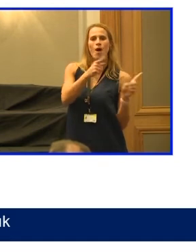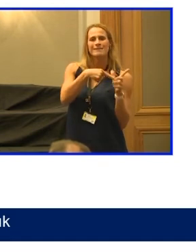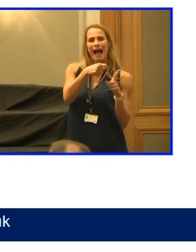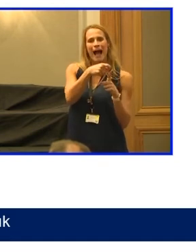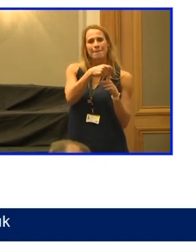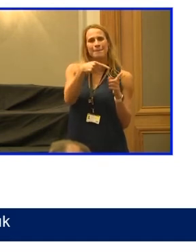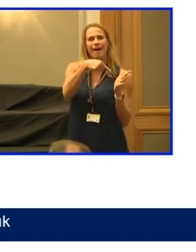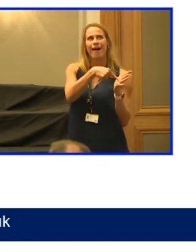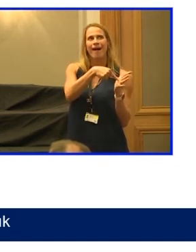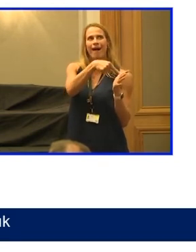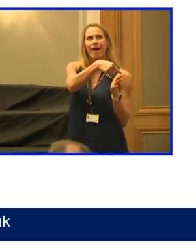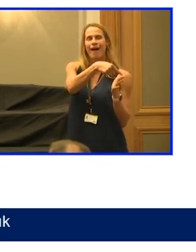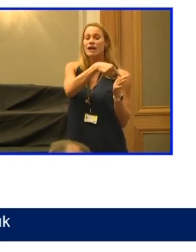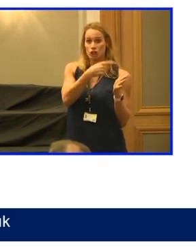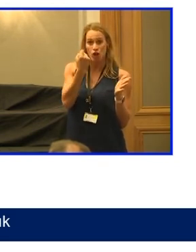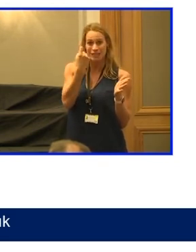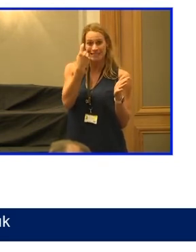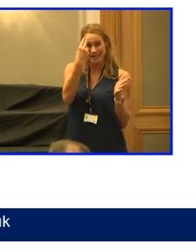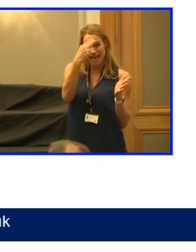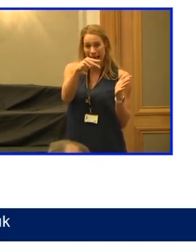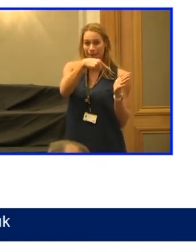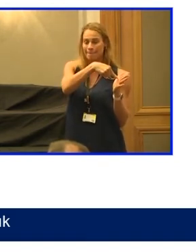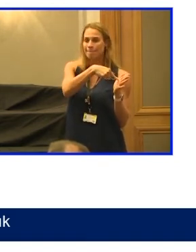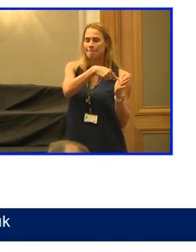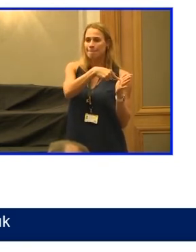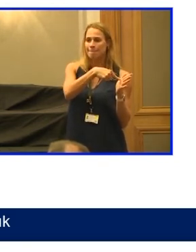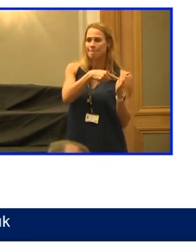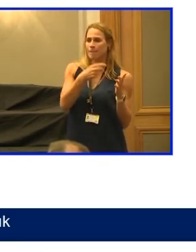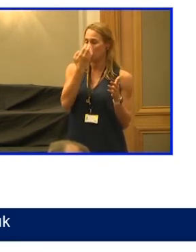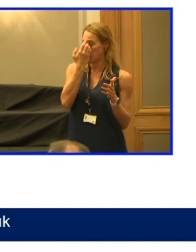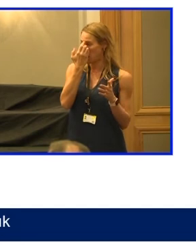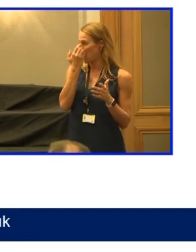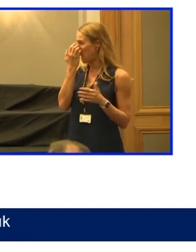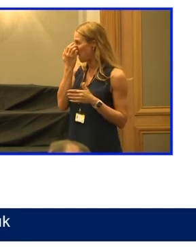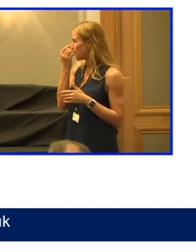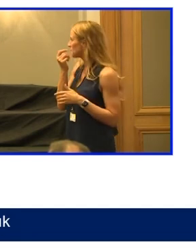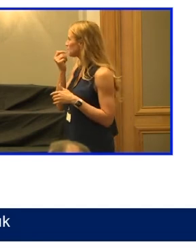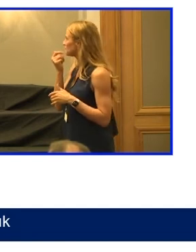who are, you know, in terms of no sight. Edit speech off. Oh, we don't want to do that.